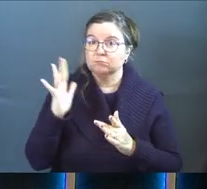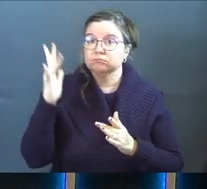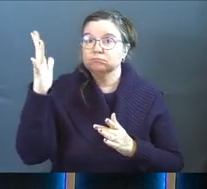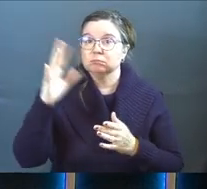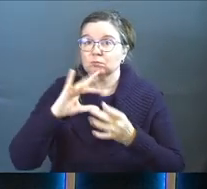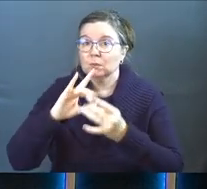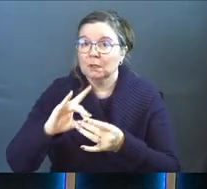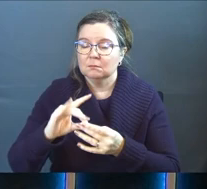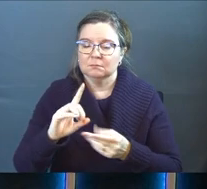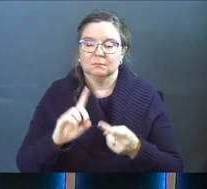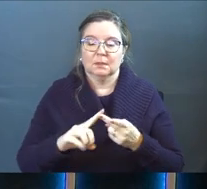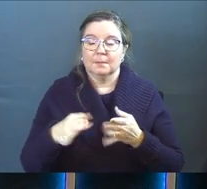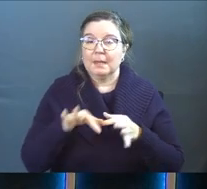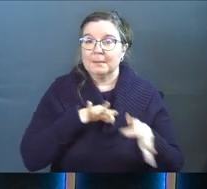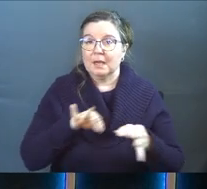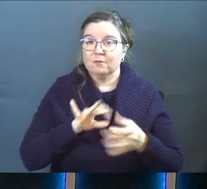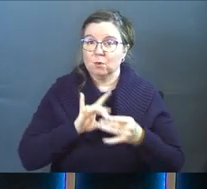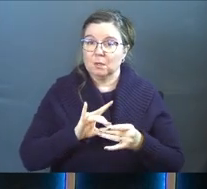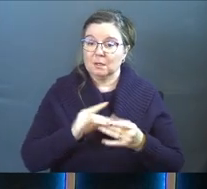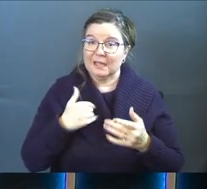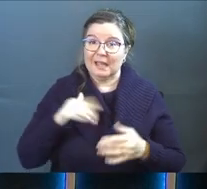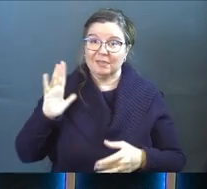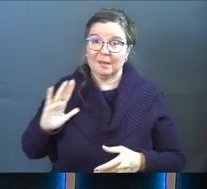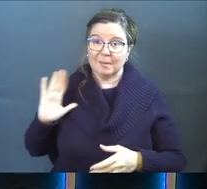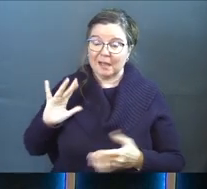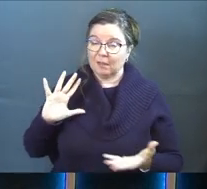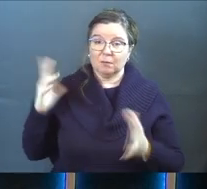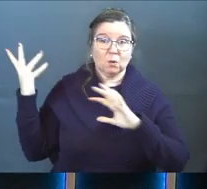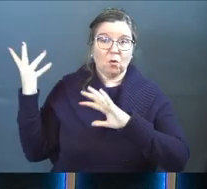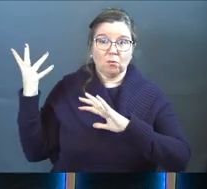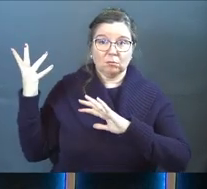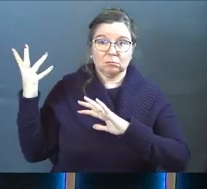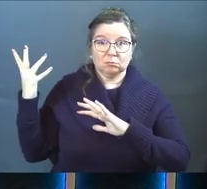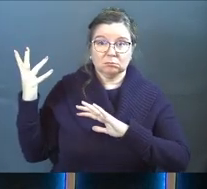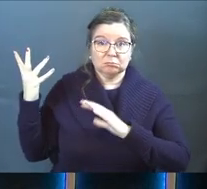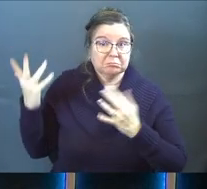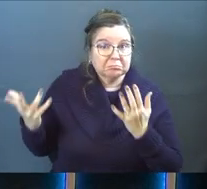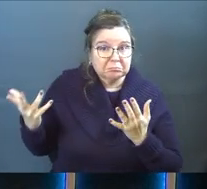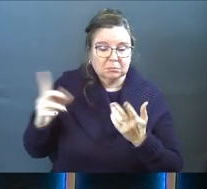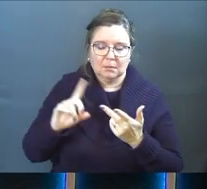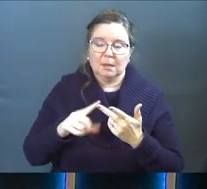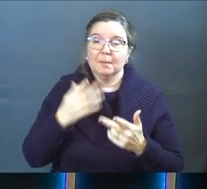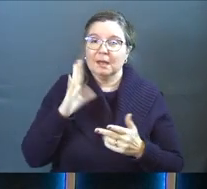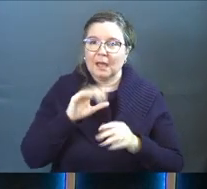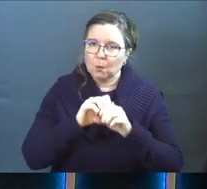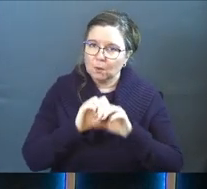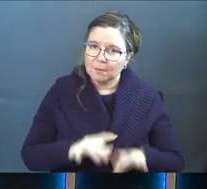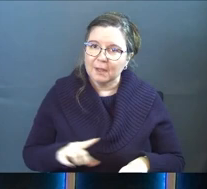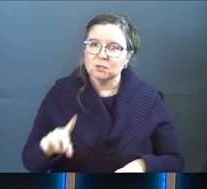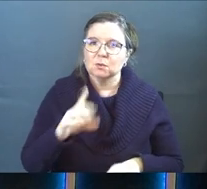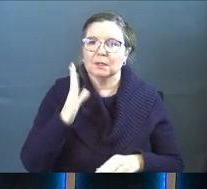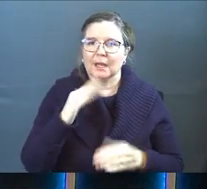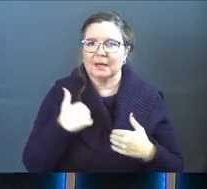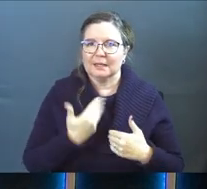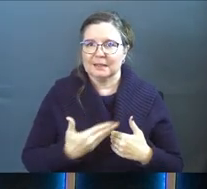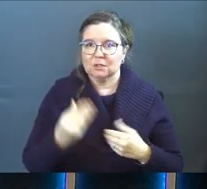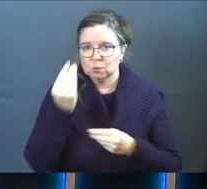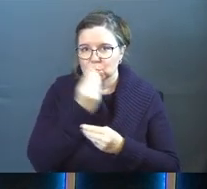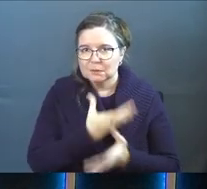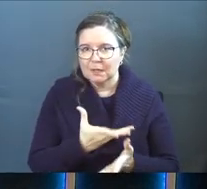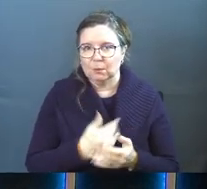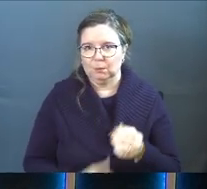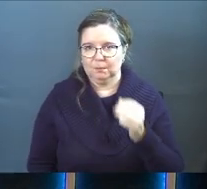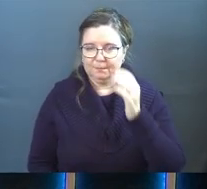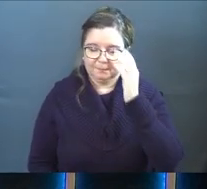Some of it may be explanation for a relationship in the past that went wrong. But God is going to bless you, and God's got things to say to